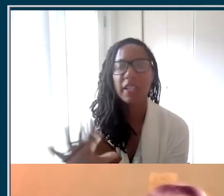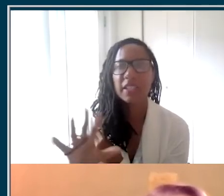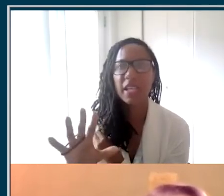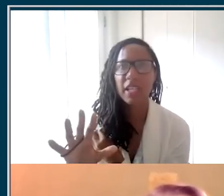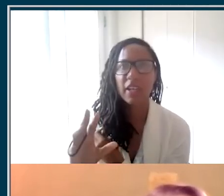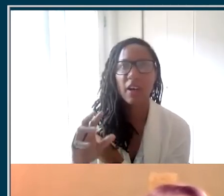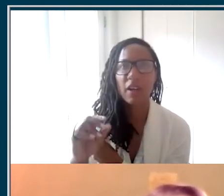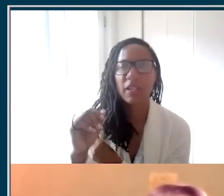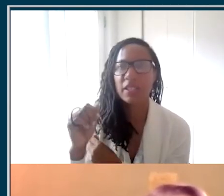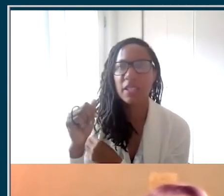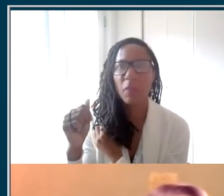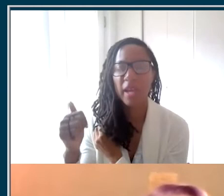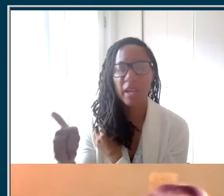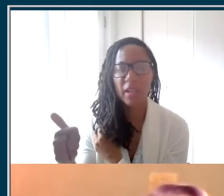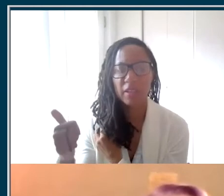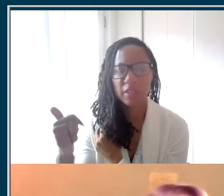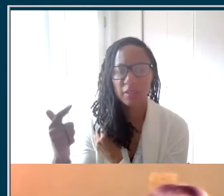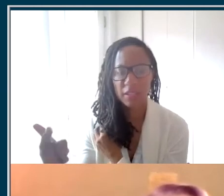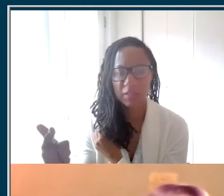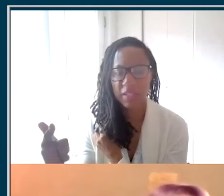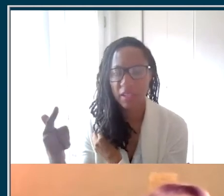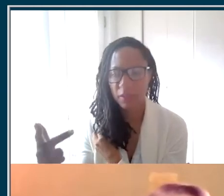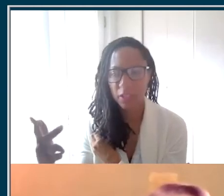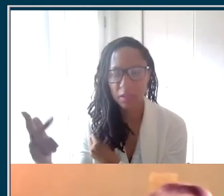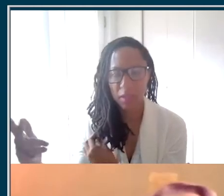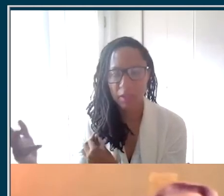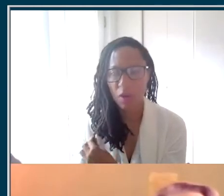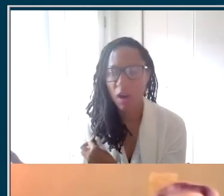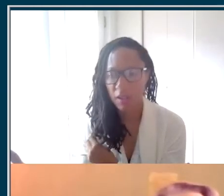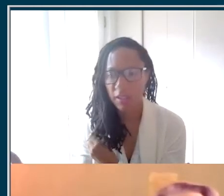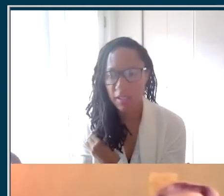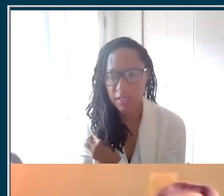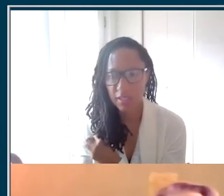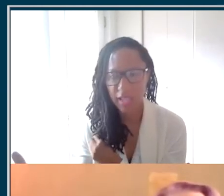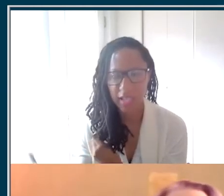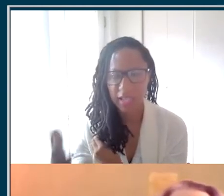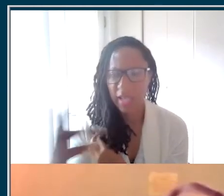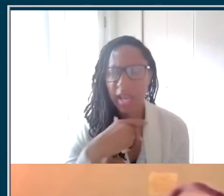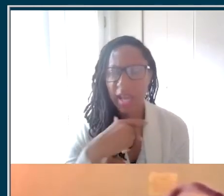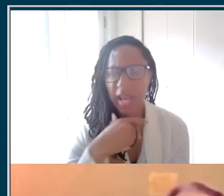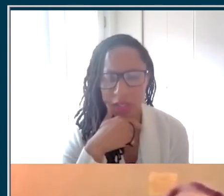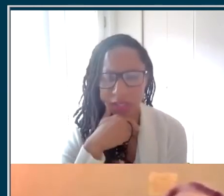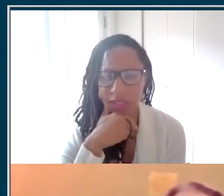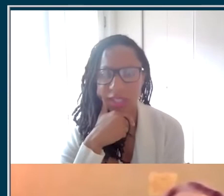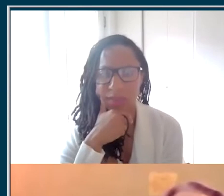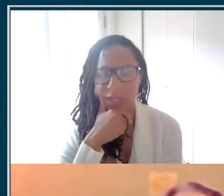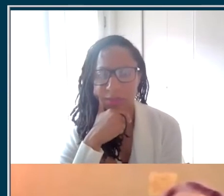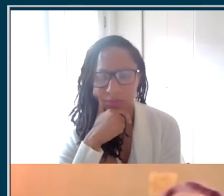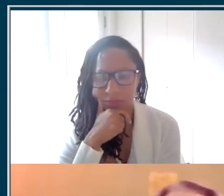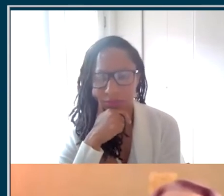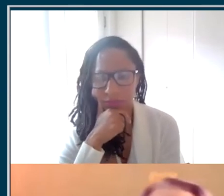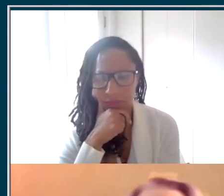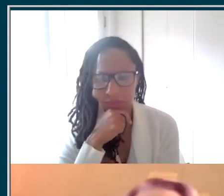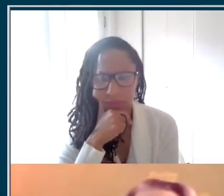her identity are in some way other, deviant, or just plain wrong in this society. Abby, you started to say